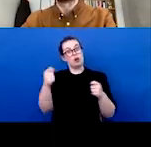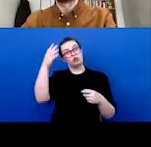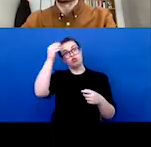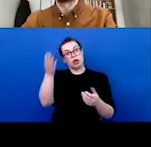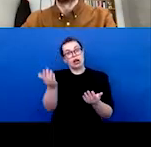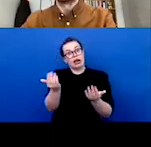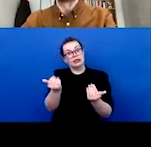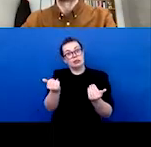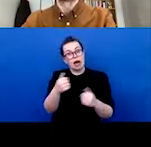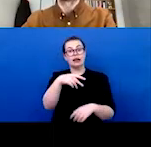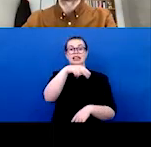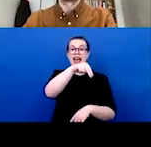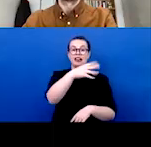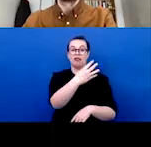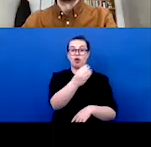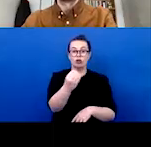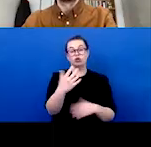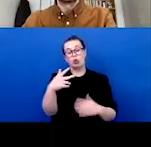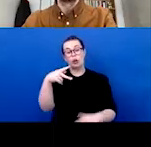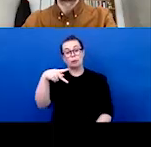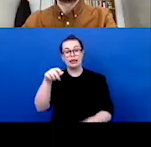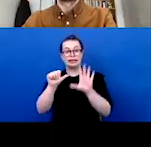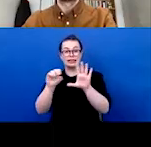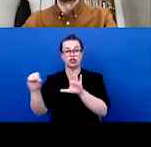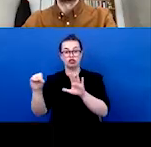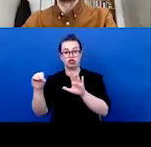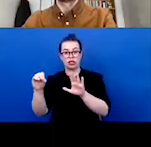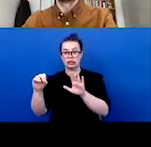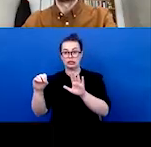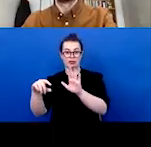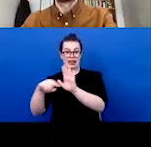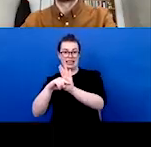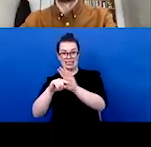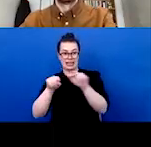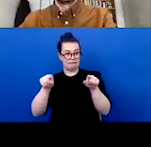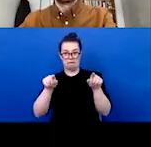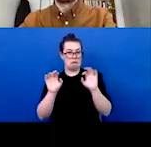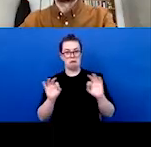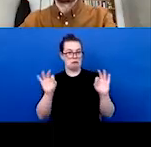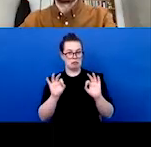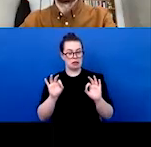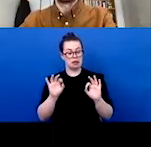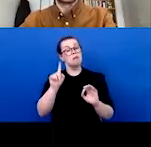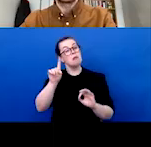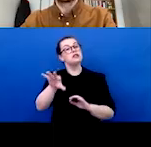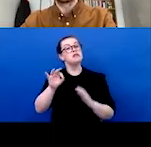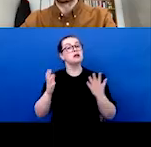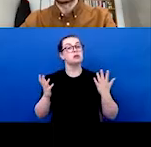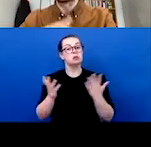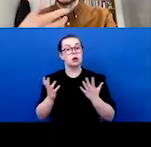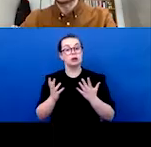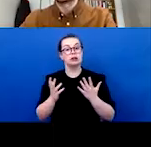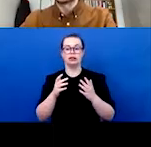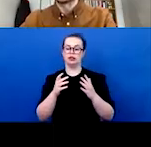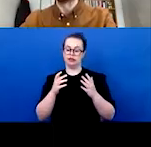post N400 negativities. So they found instead a known ERP signature of syntactic